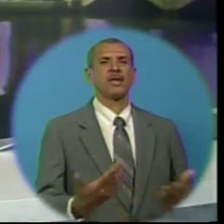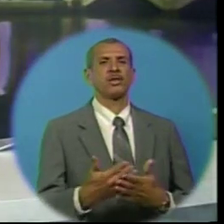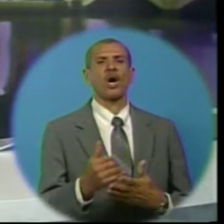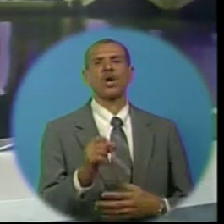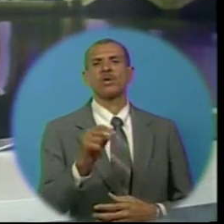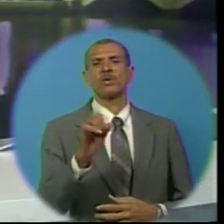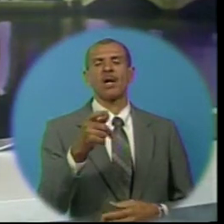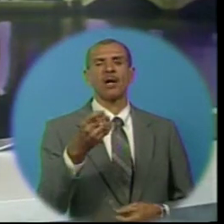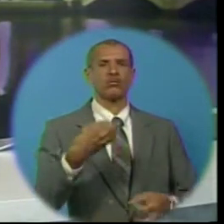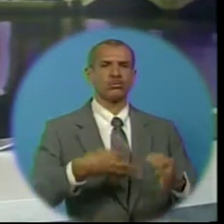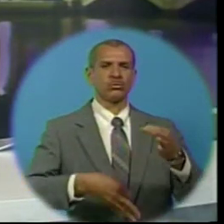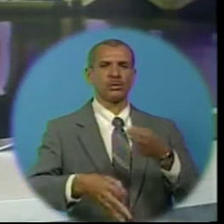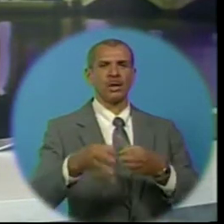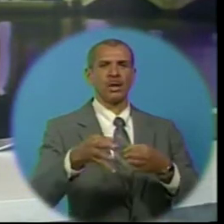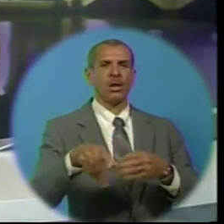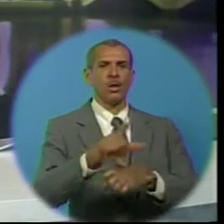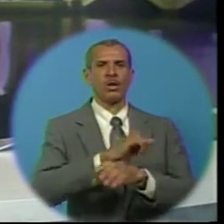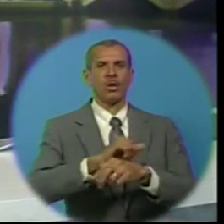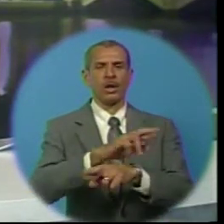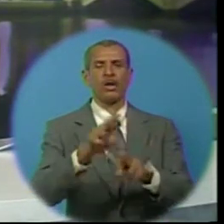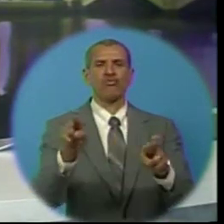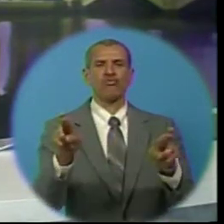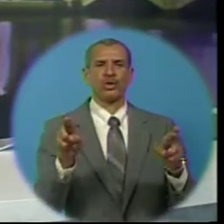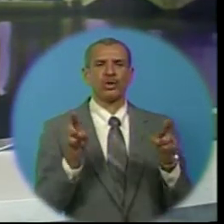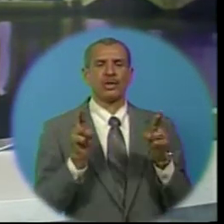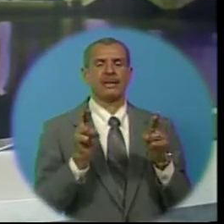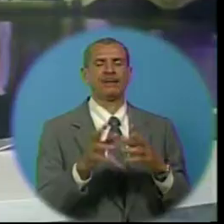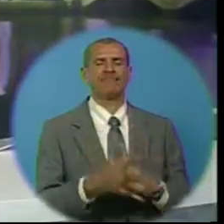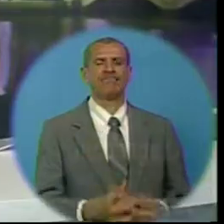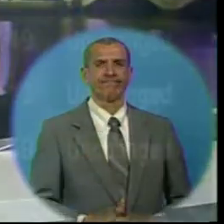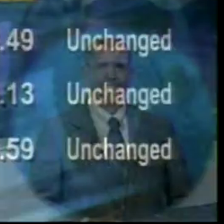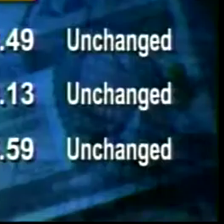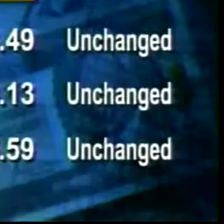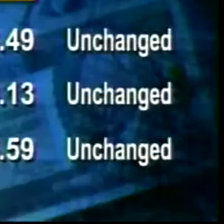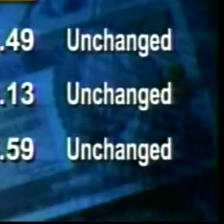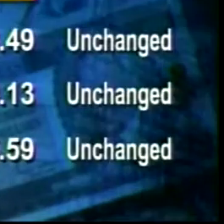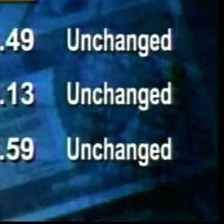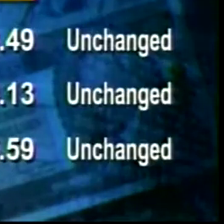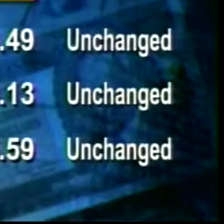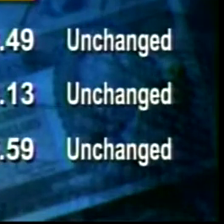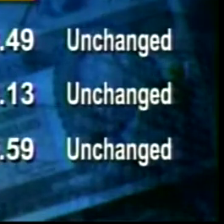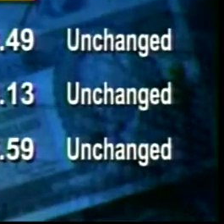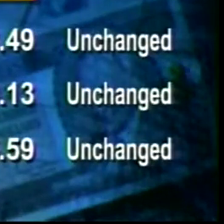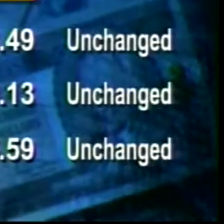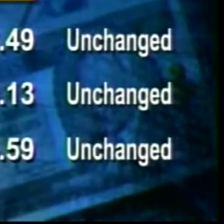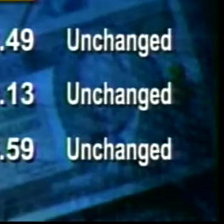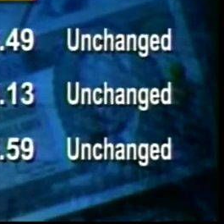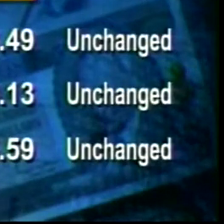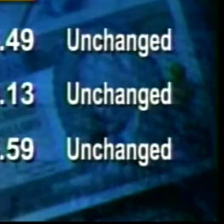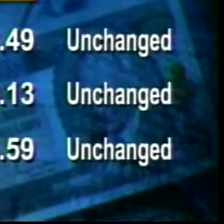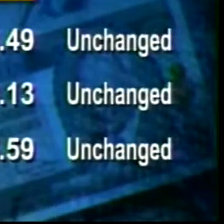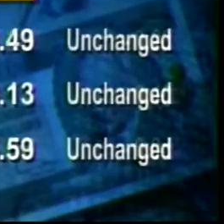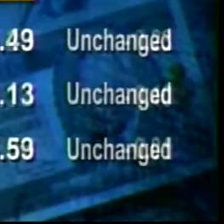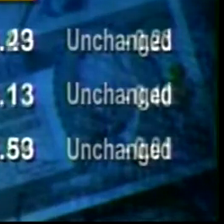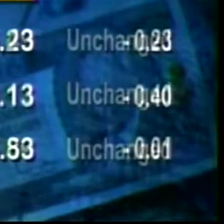how the stocks performed locally and regionally.